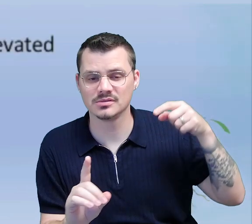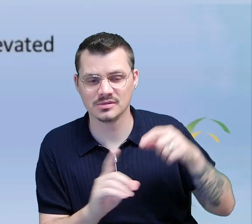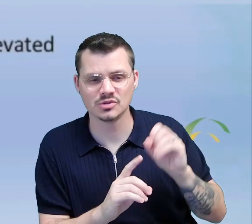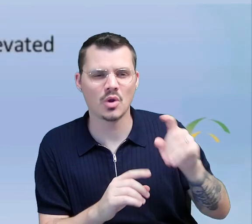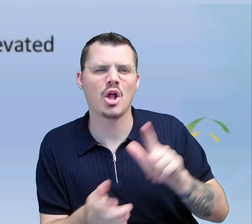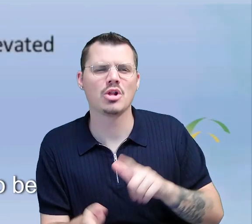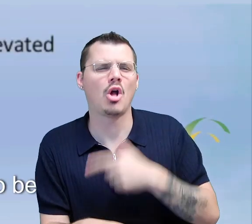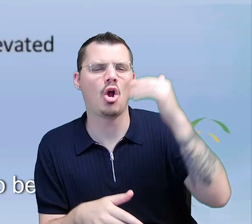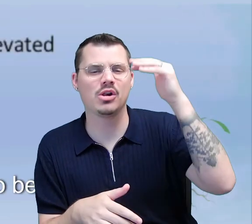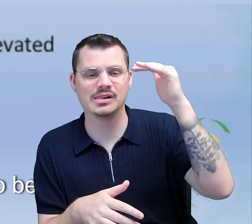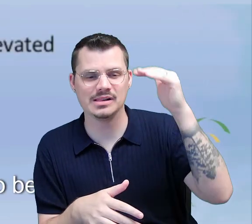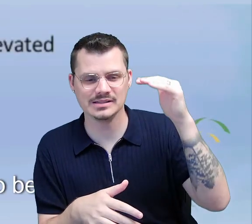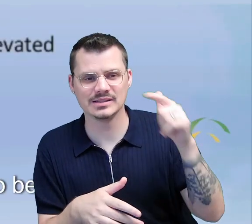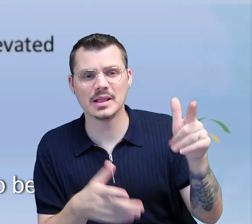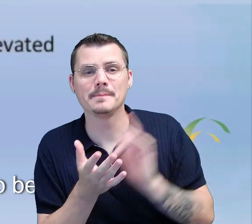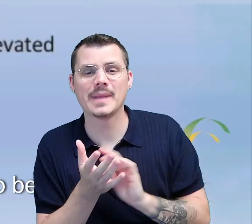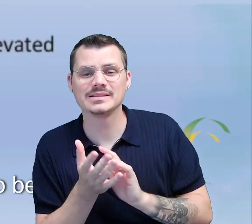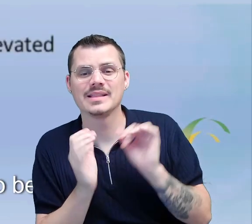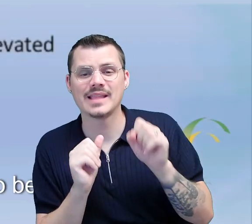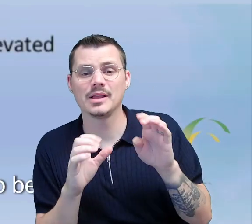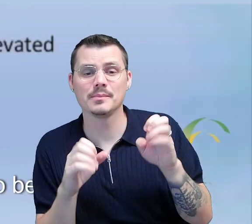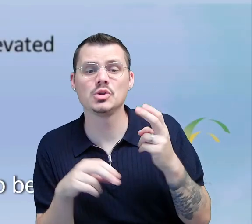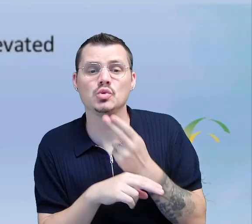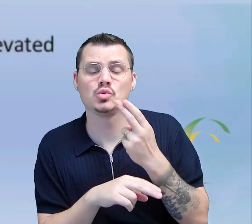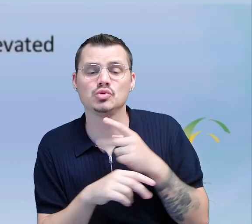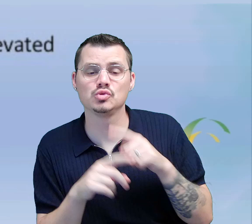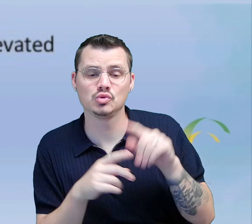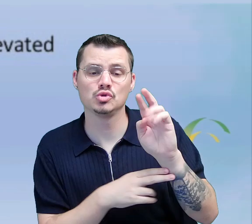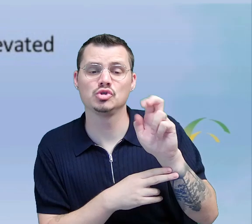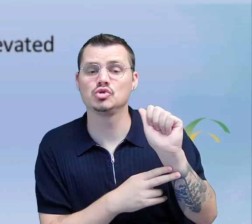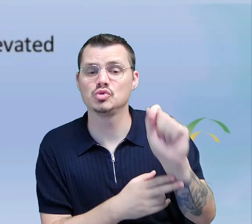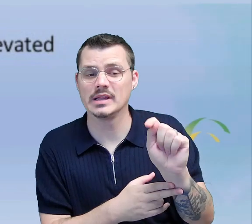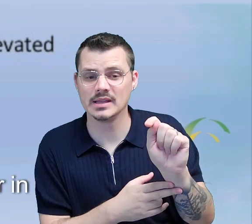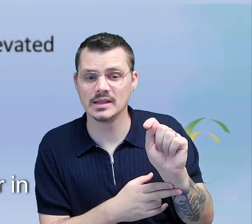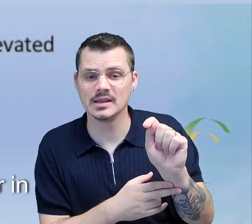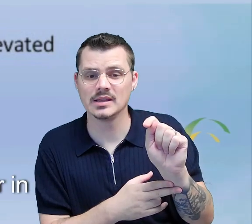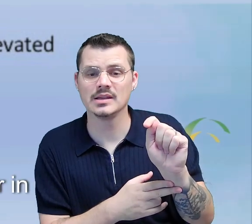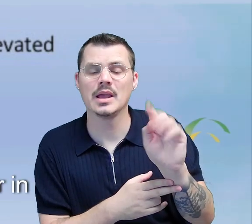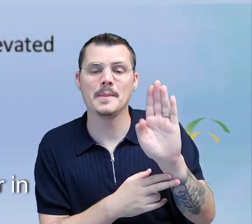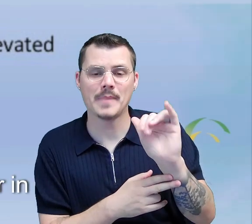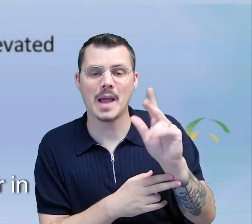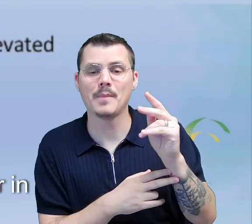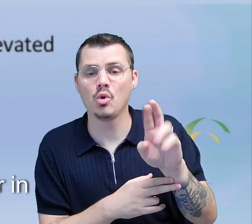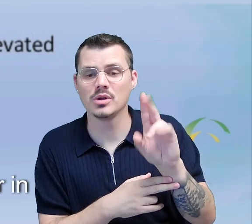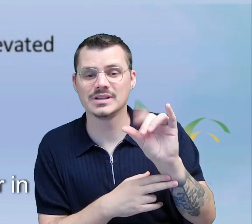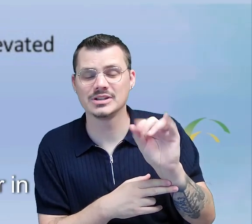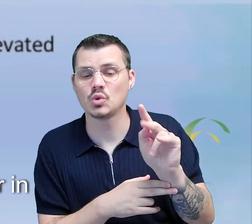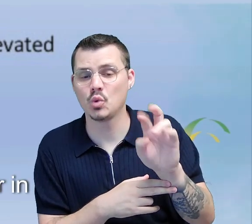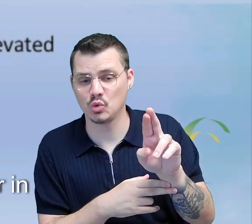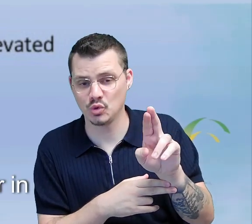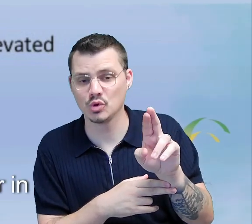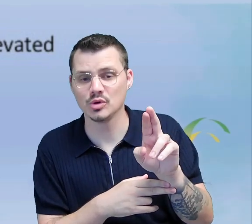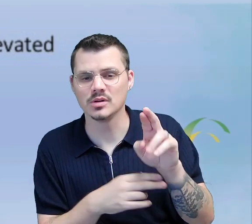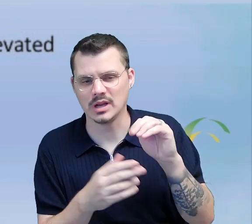a long list. This is medicines that can be used to be treated can be used to treat bipolar